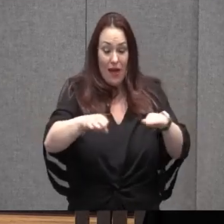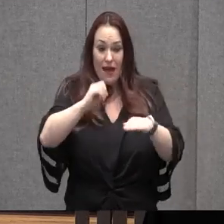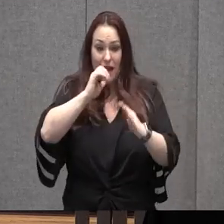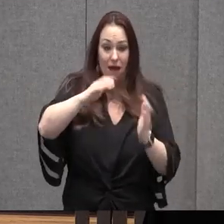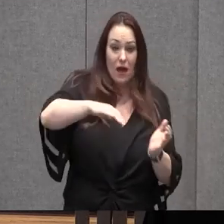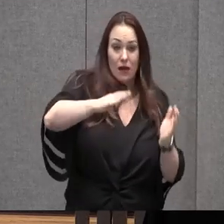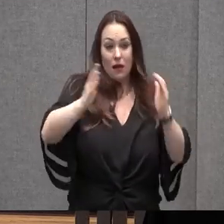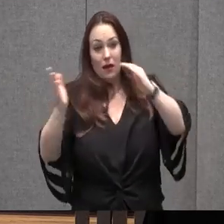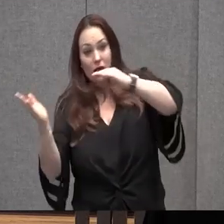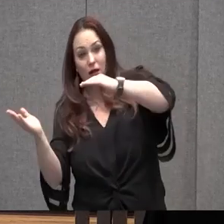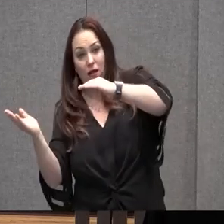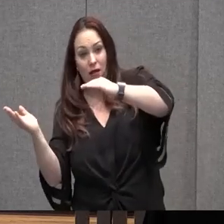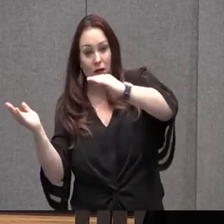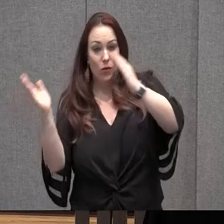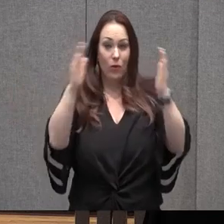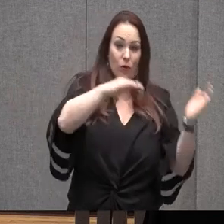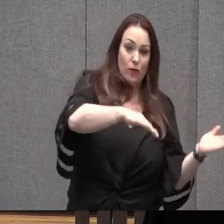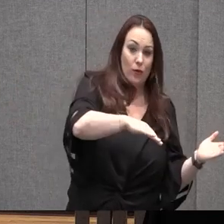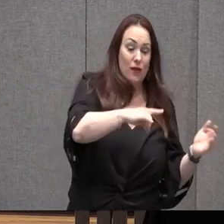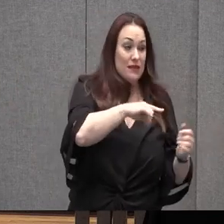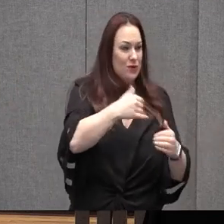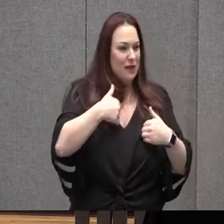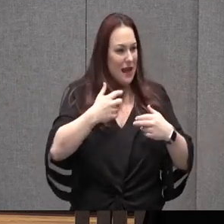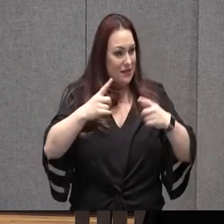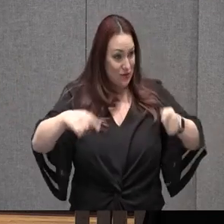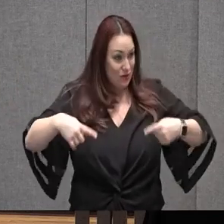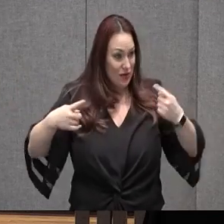Oh, that one looks